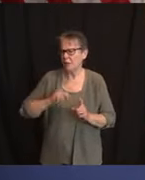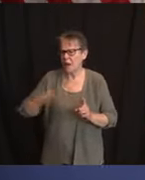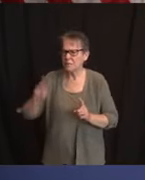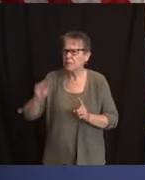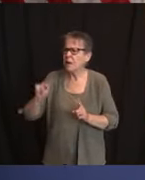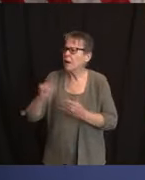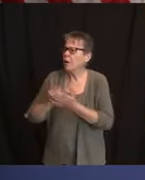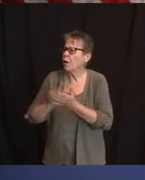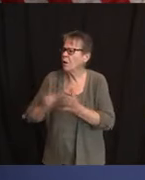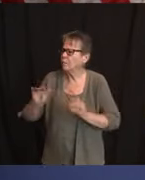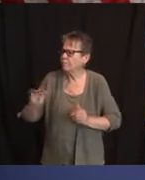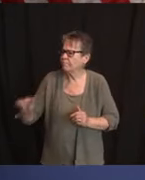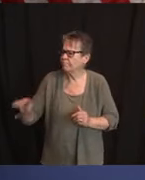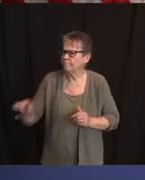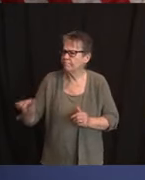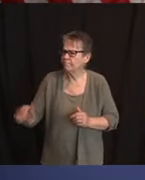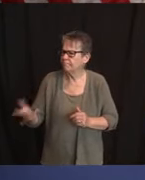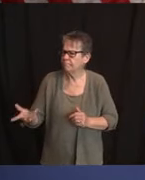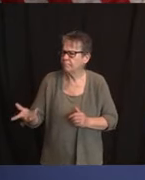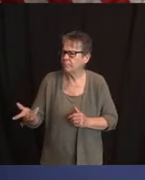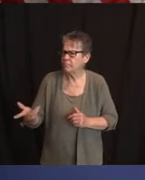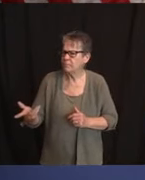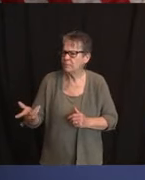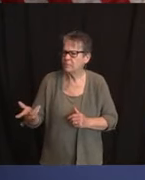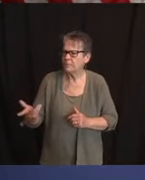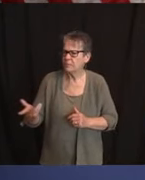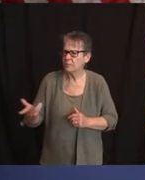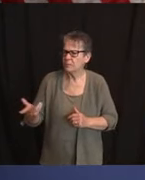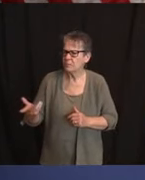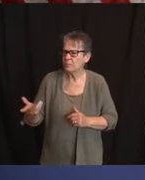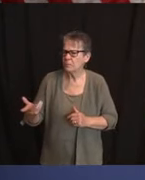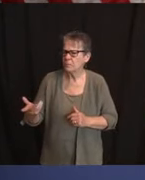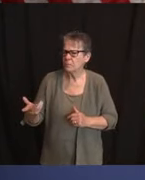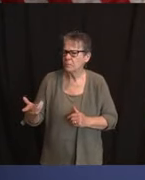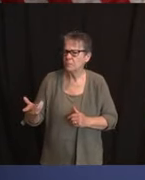staff or to phase in using the Rutgers test, universal testing starting last week. Is that correct, Commissioner?